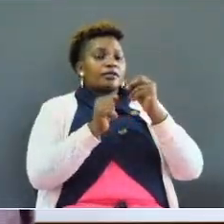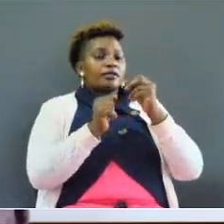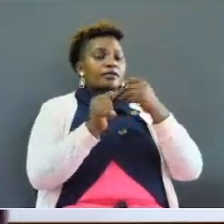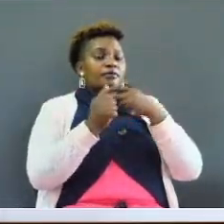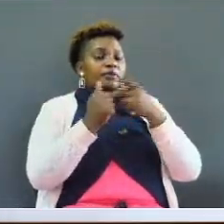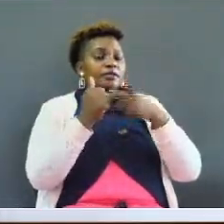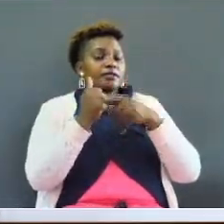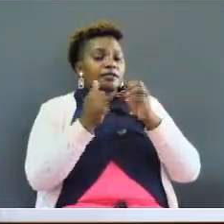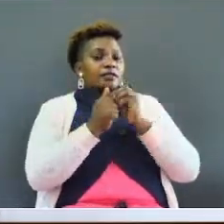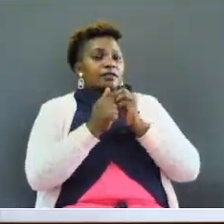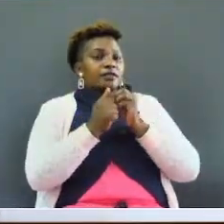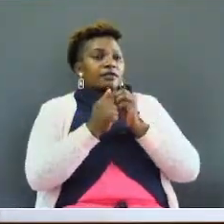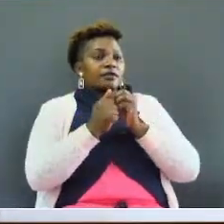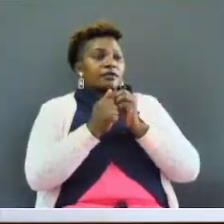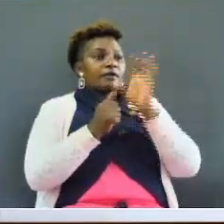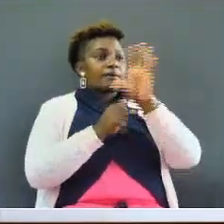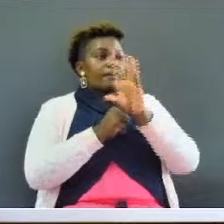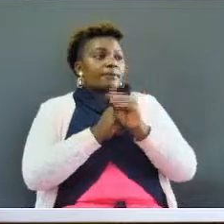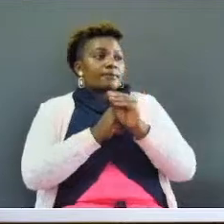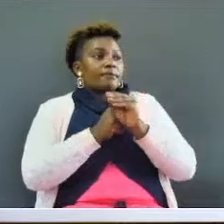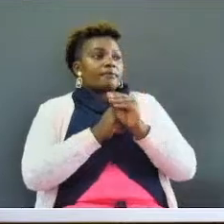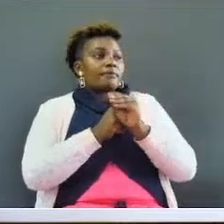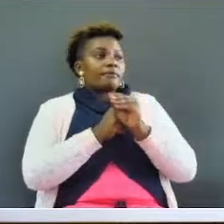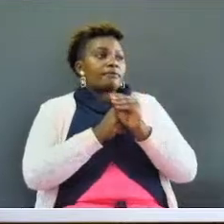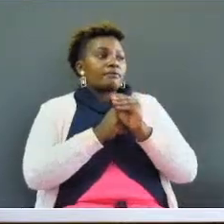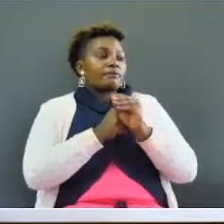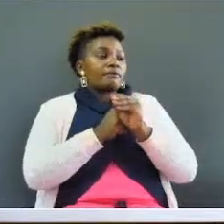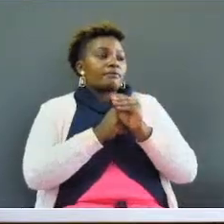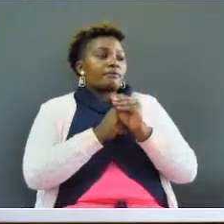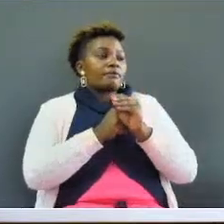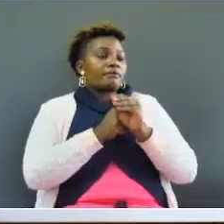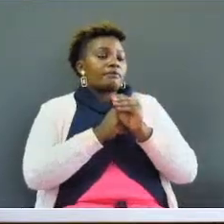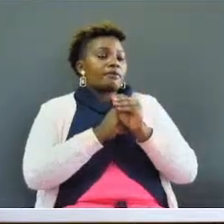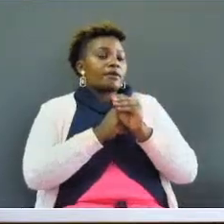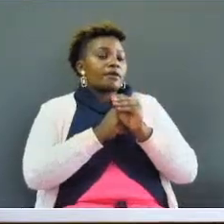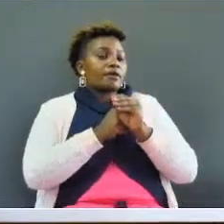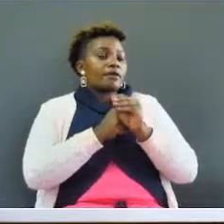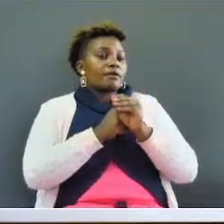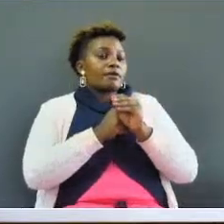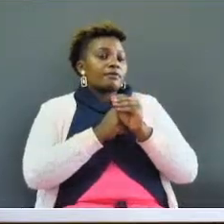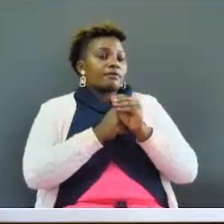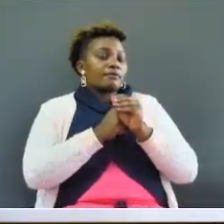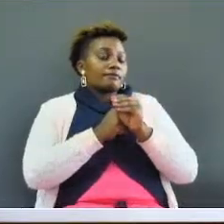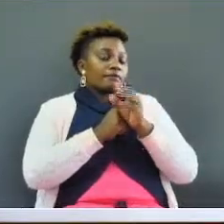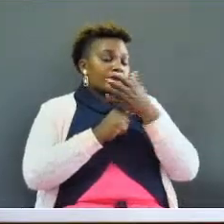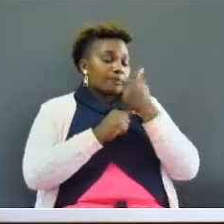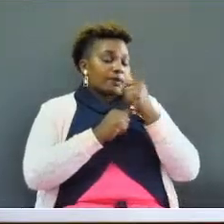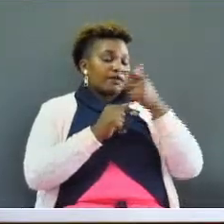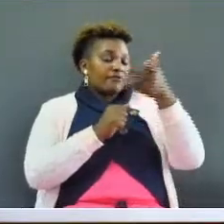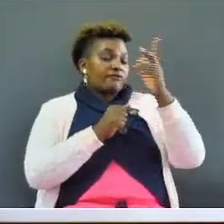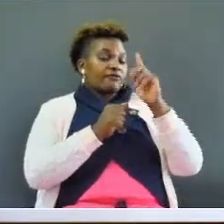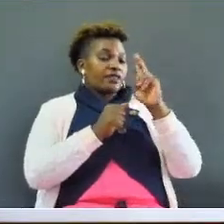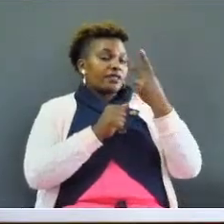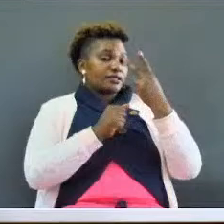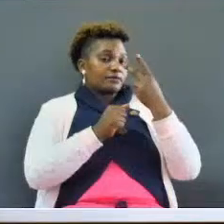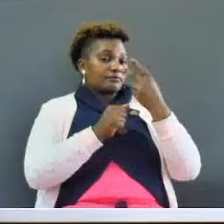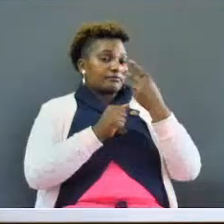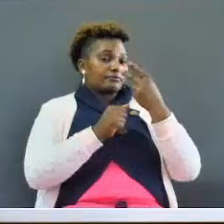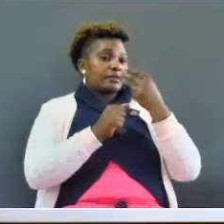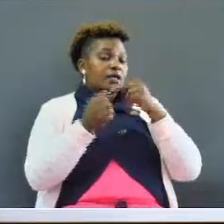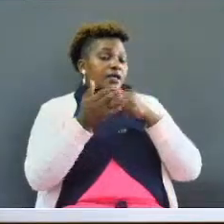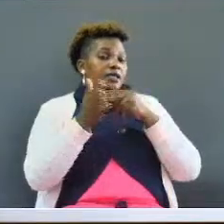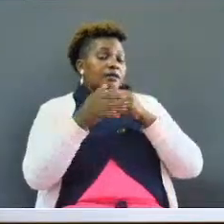by about 30 to 60% of the Beta variant. So it is